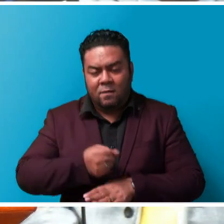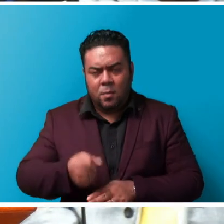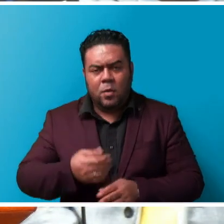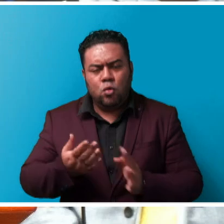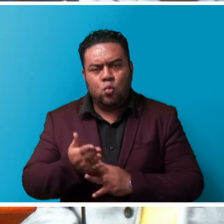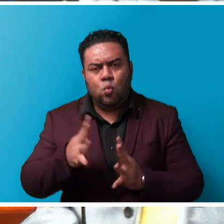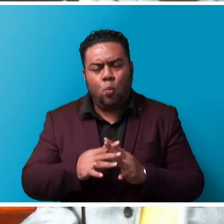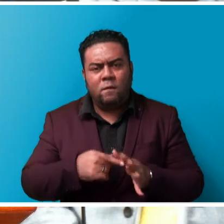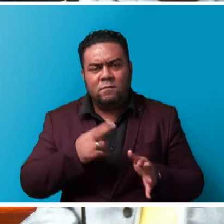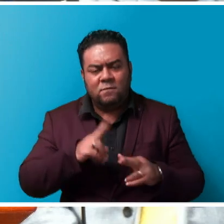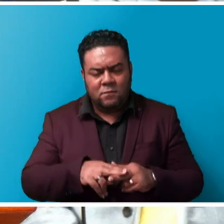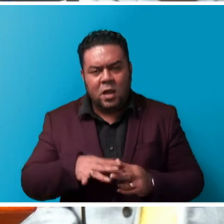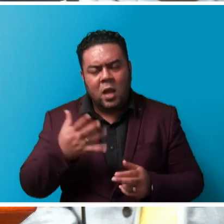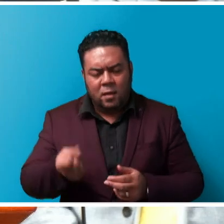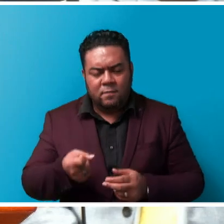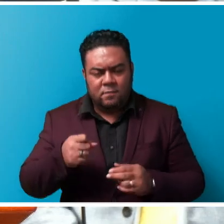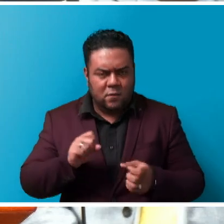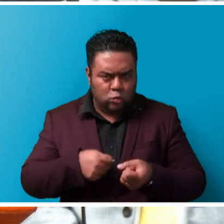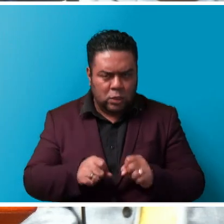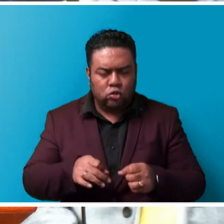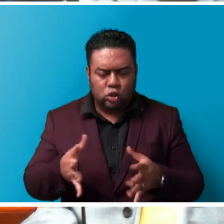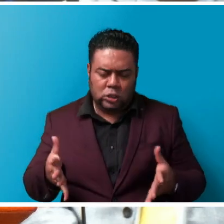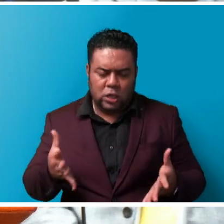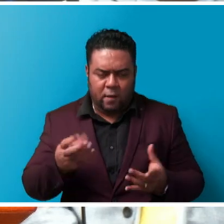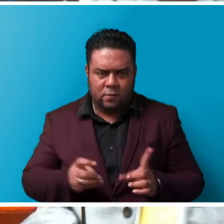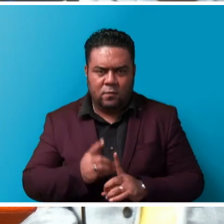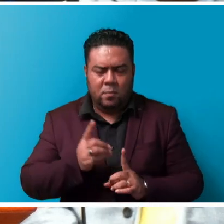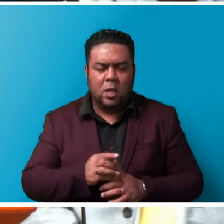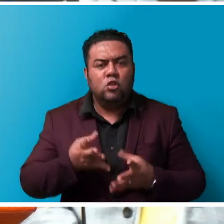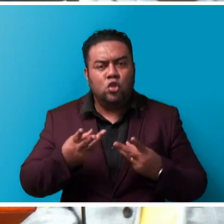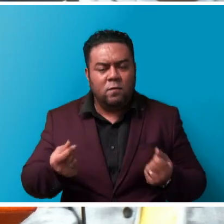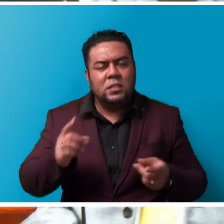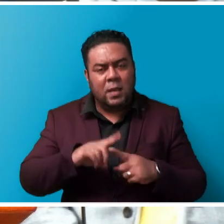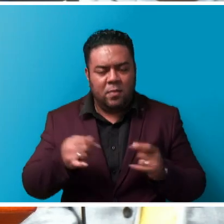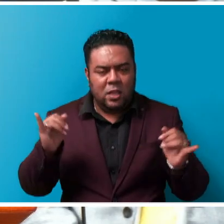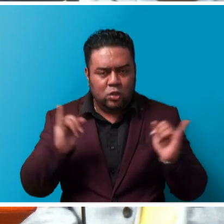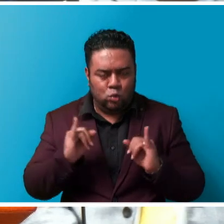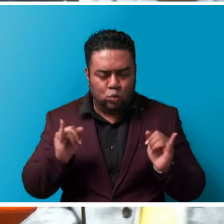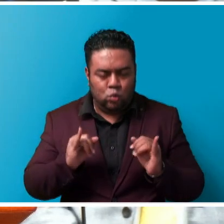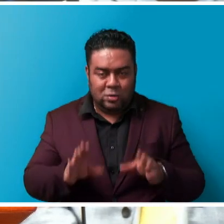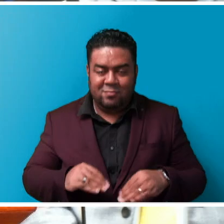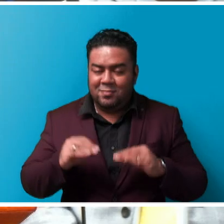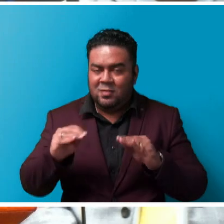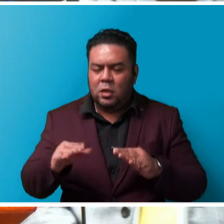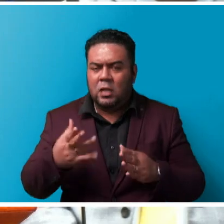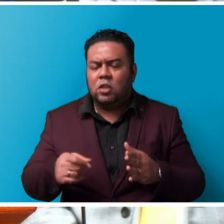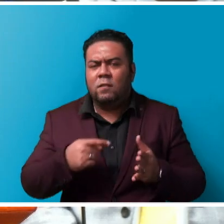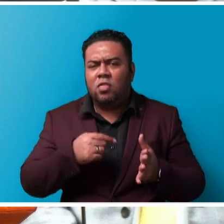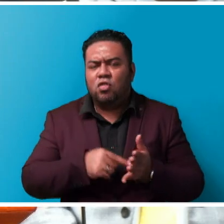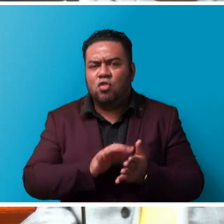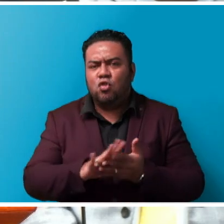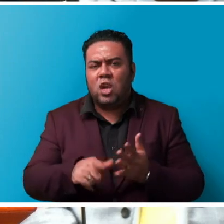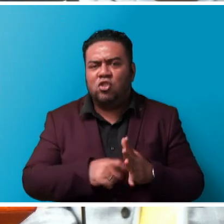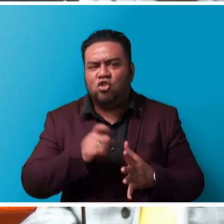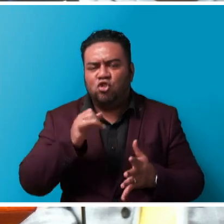developed comprehensive strategy. This includes solving some of the issues, installation of a trash boom at Savura